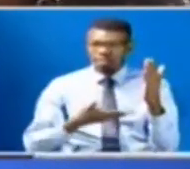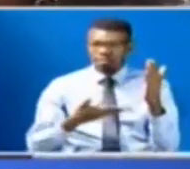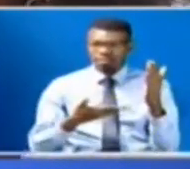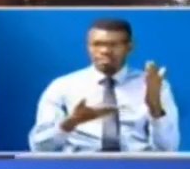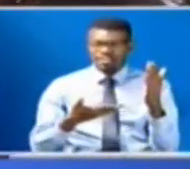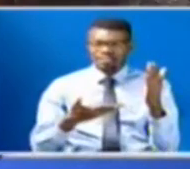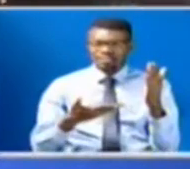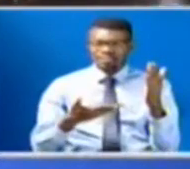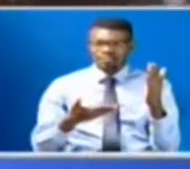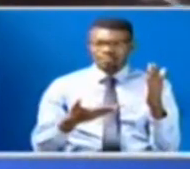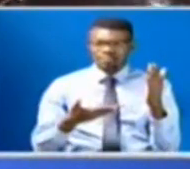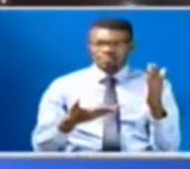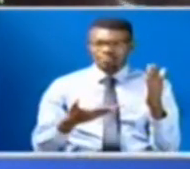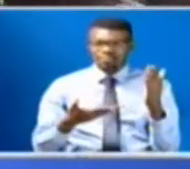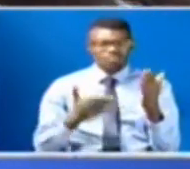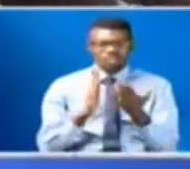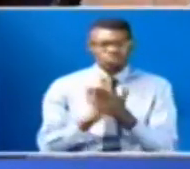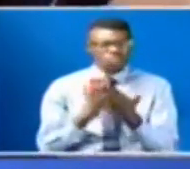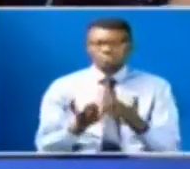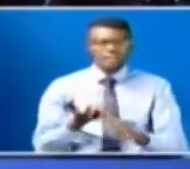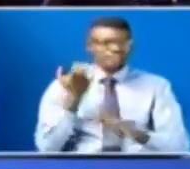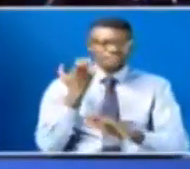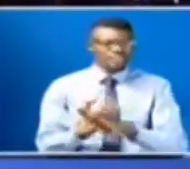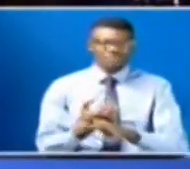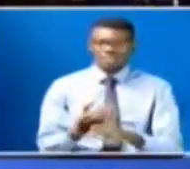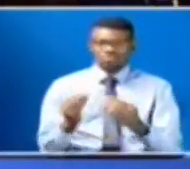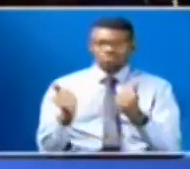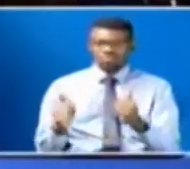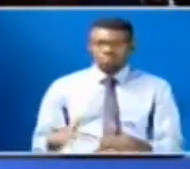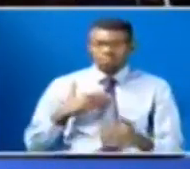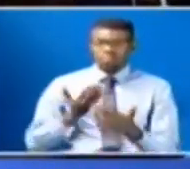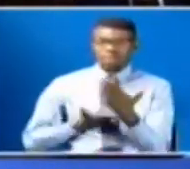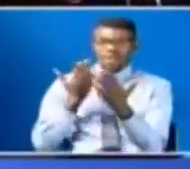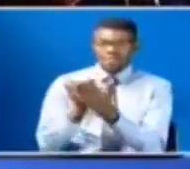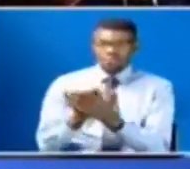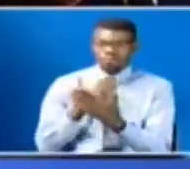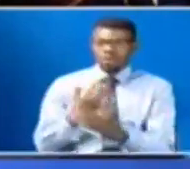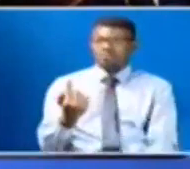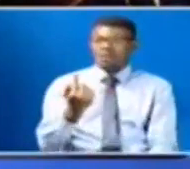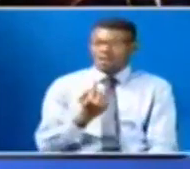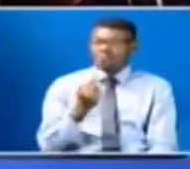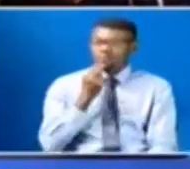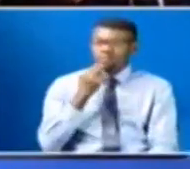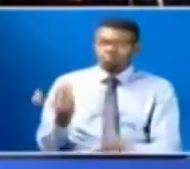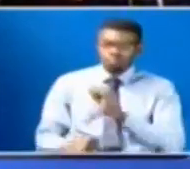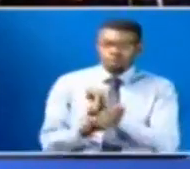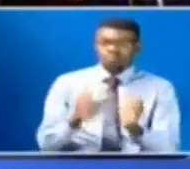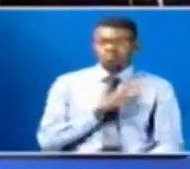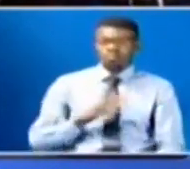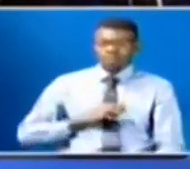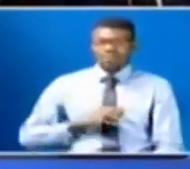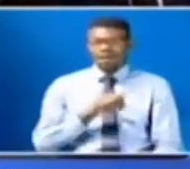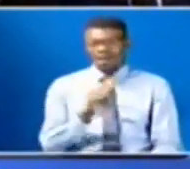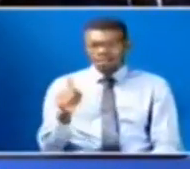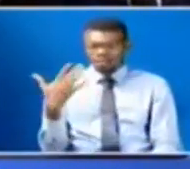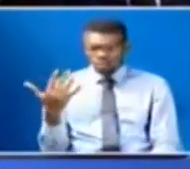not to be very difficult to handle. Petitioners are slated to appear before the committee Tuesday morning with an amended